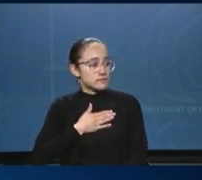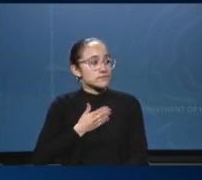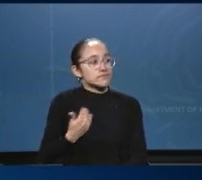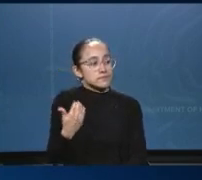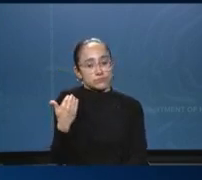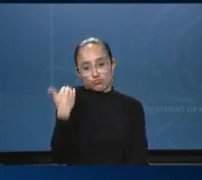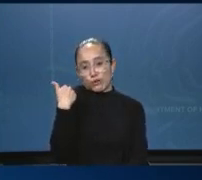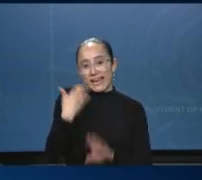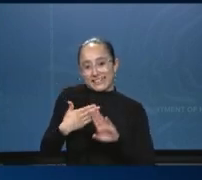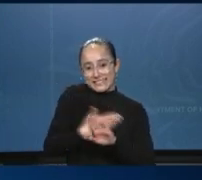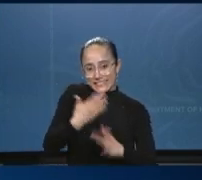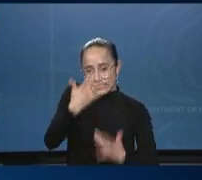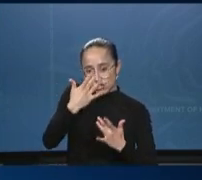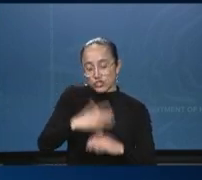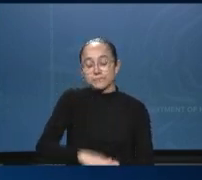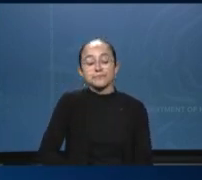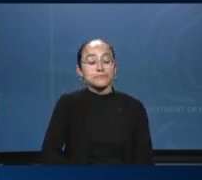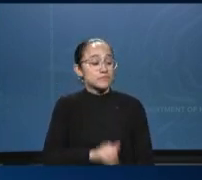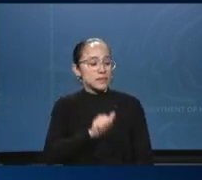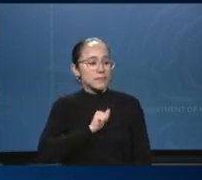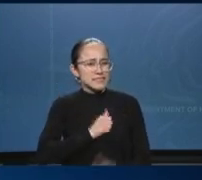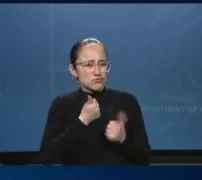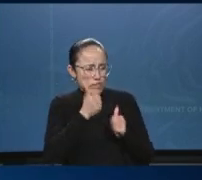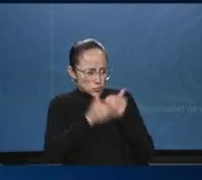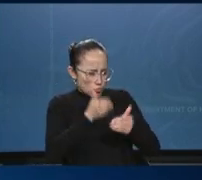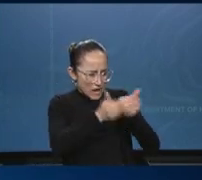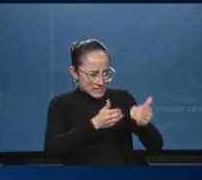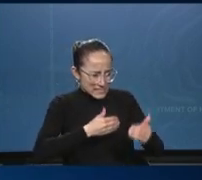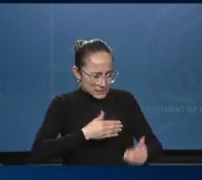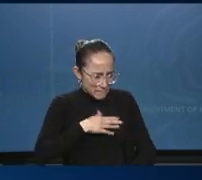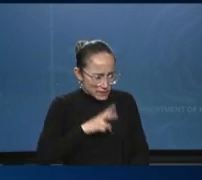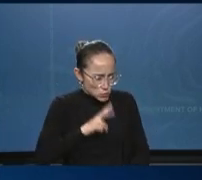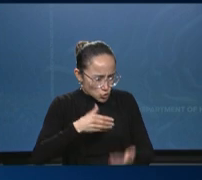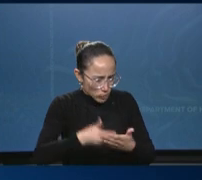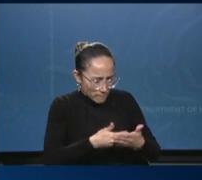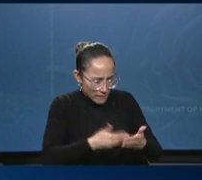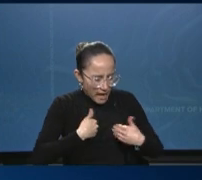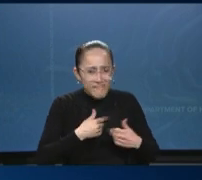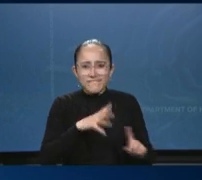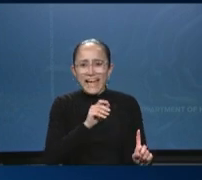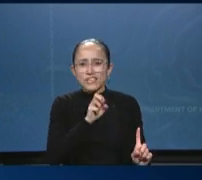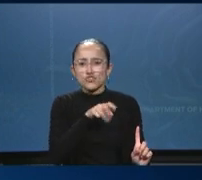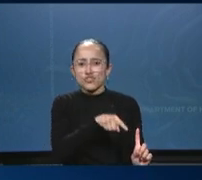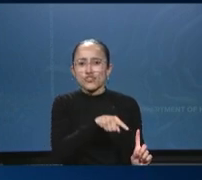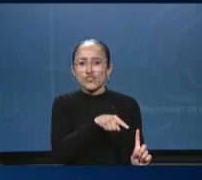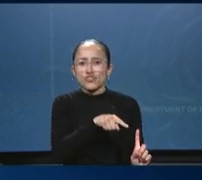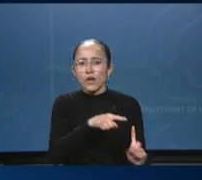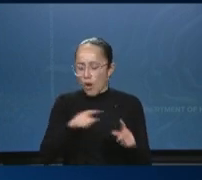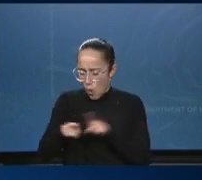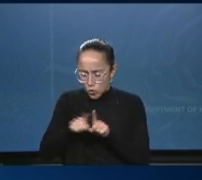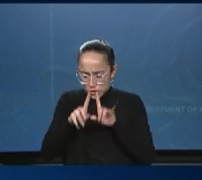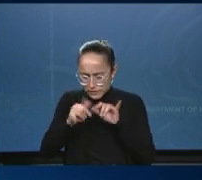I was trying to process the fact that my 2-year-old has cancer, I was also trying to figure out